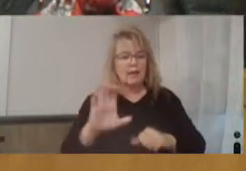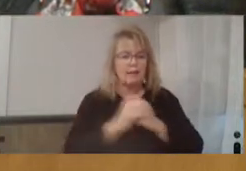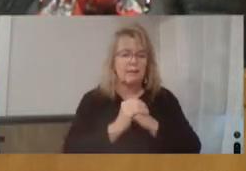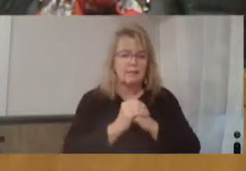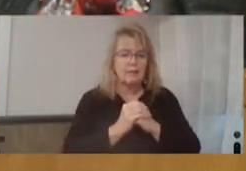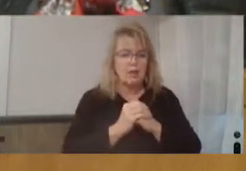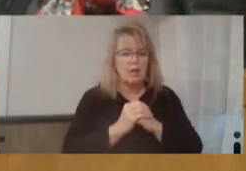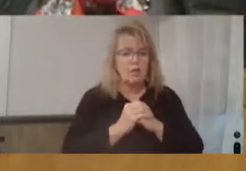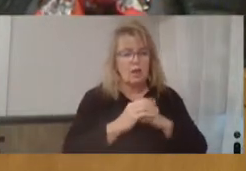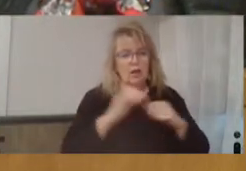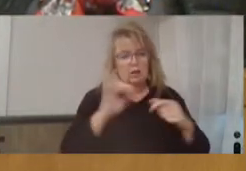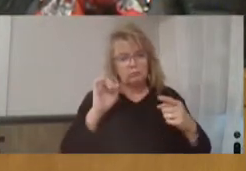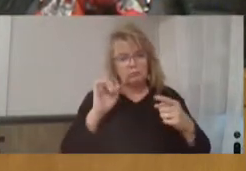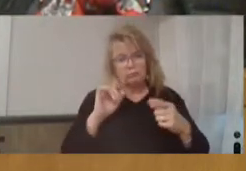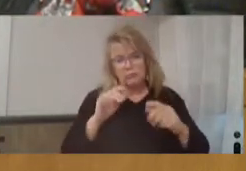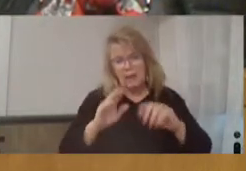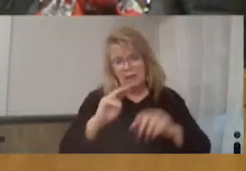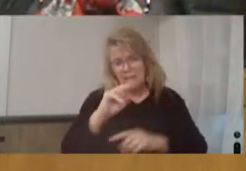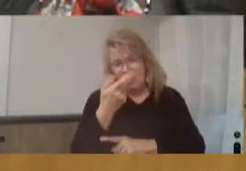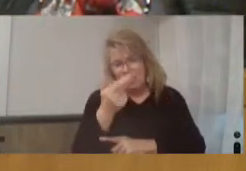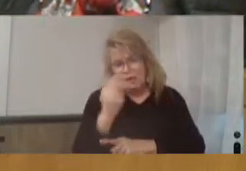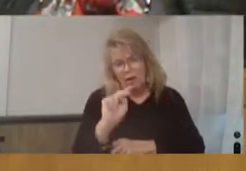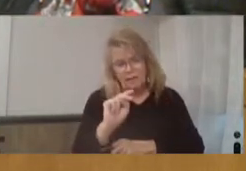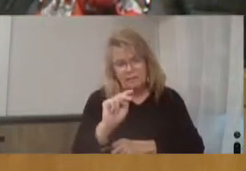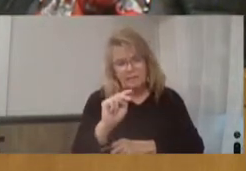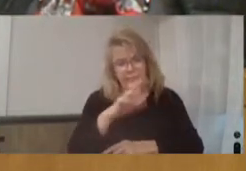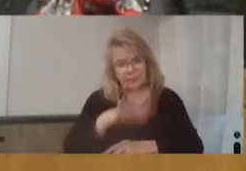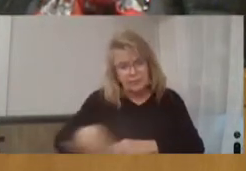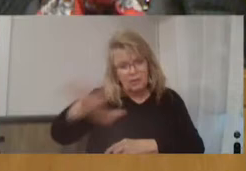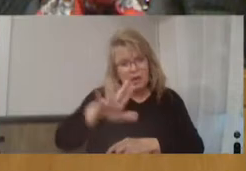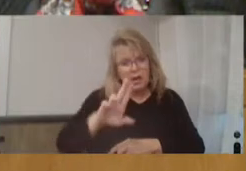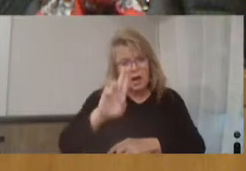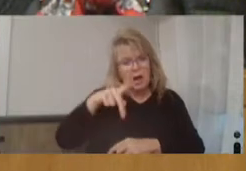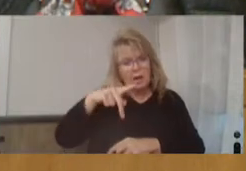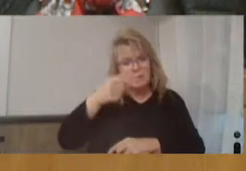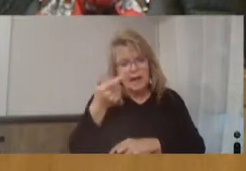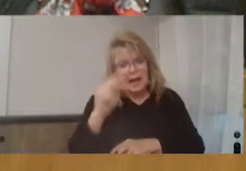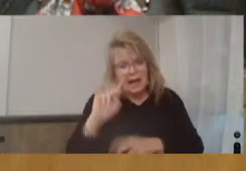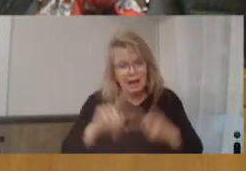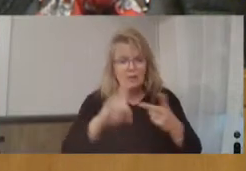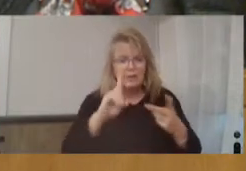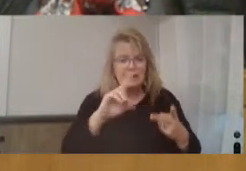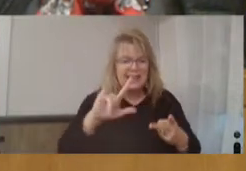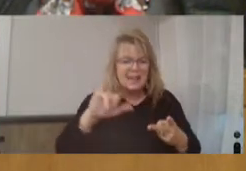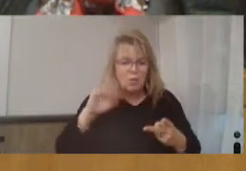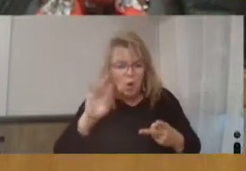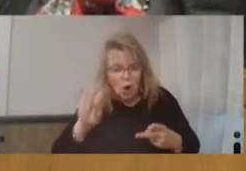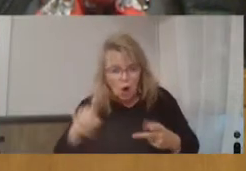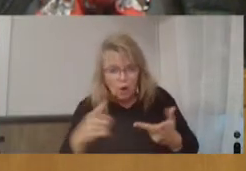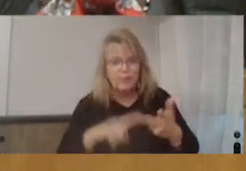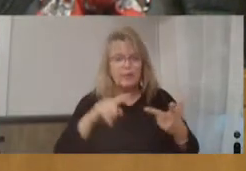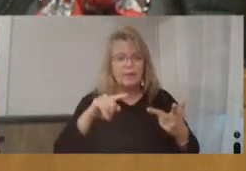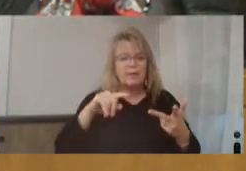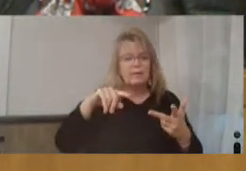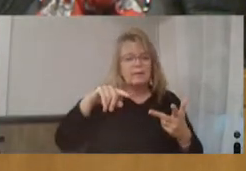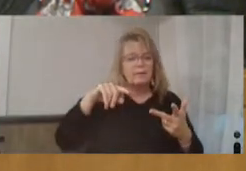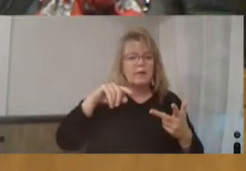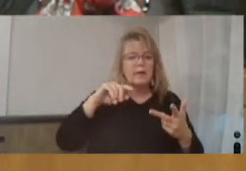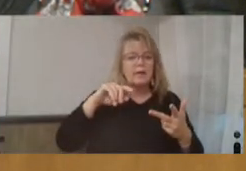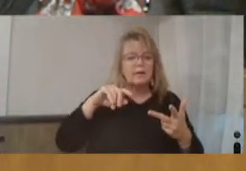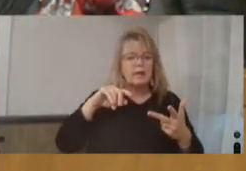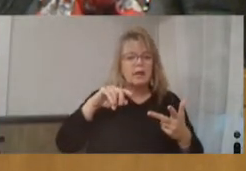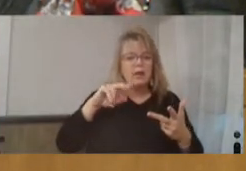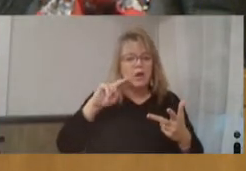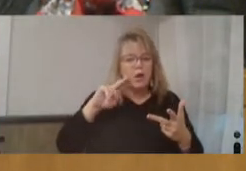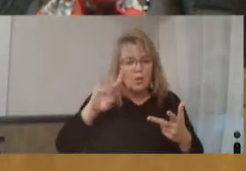runs through Uptown, Eastover, Myers Park, Dilworth, South End, Villa Heights, Plaza Midwood, NoDa,